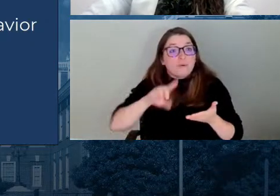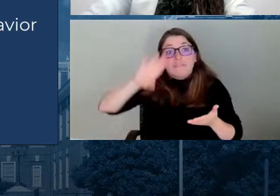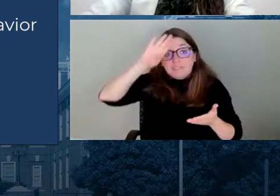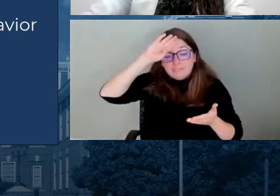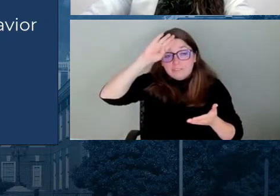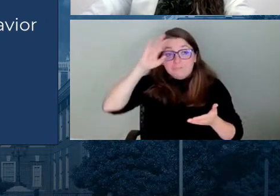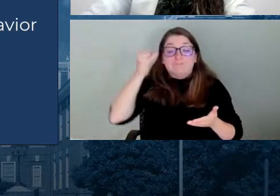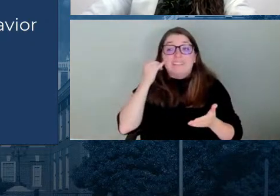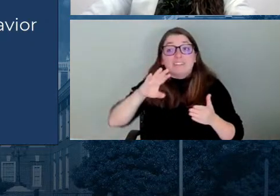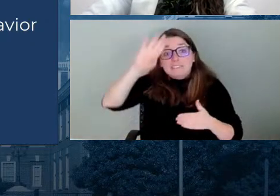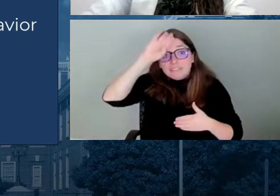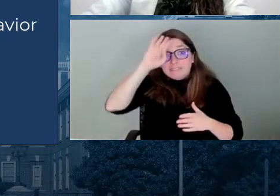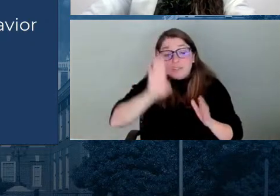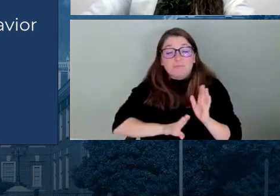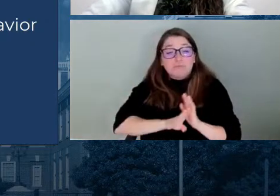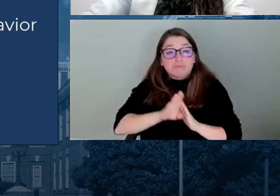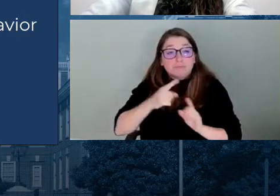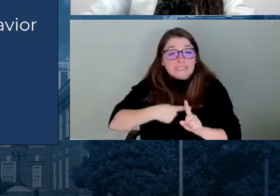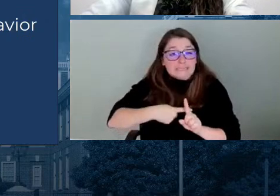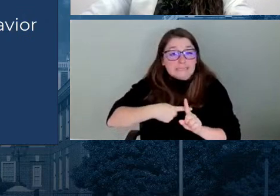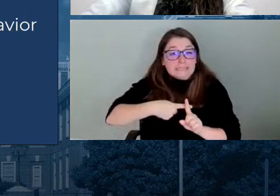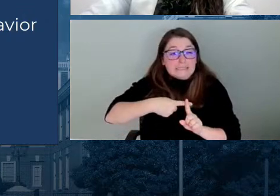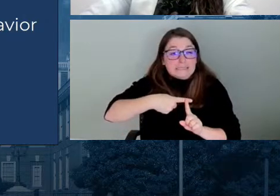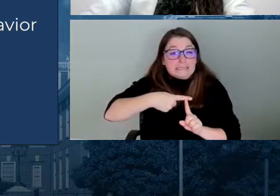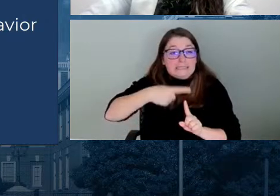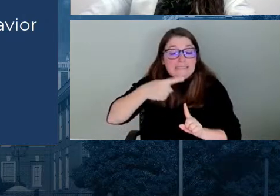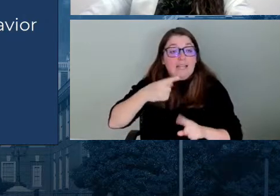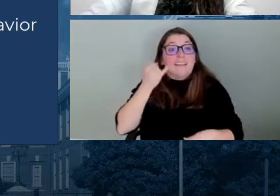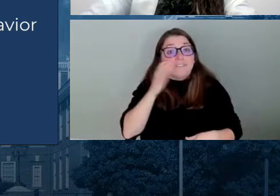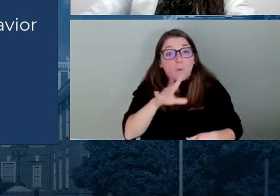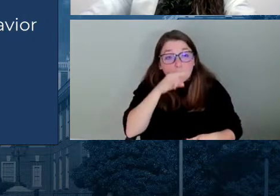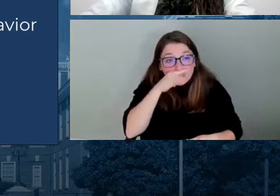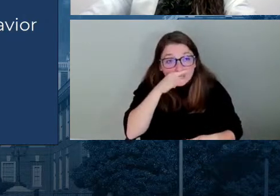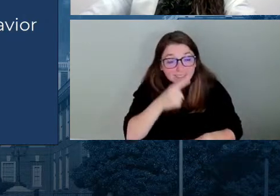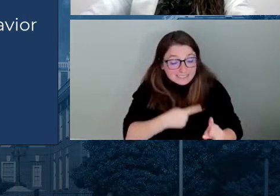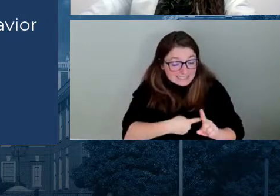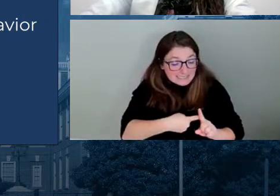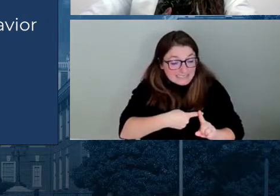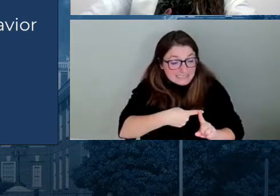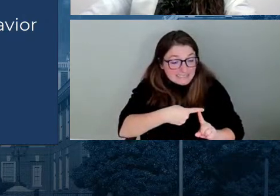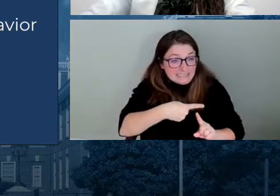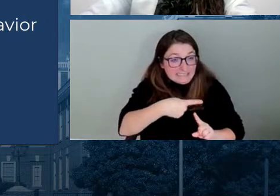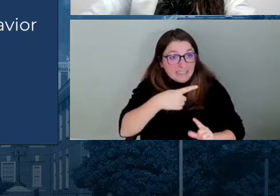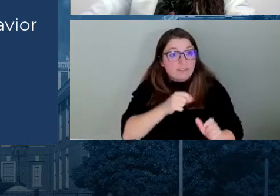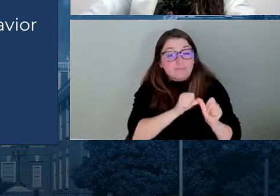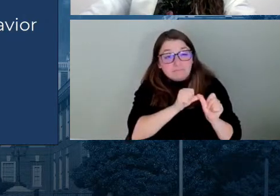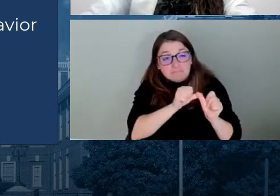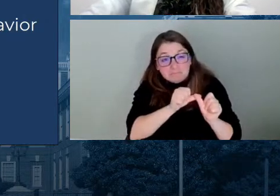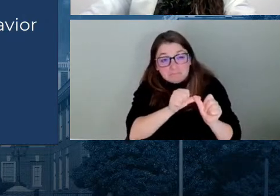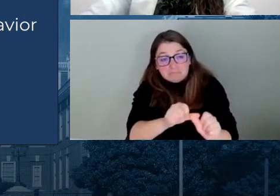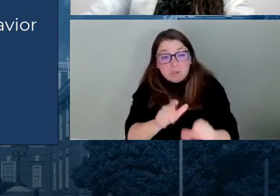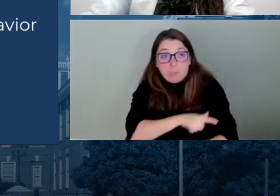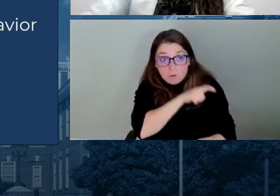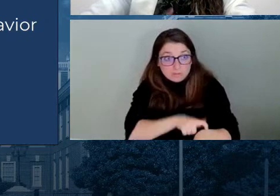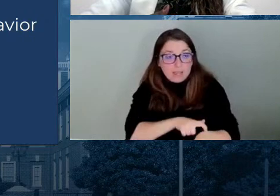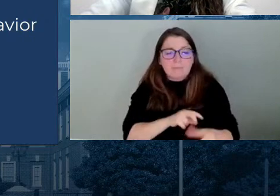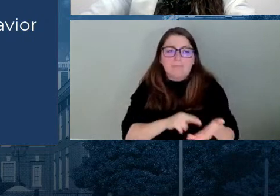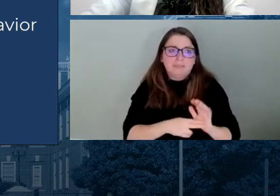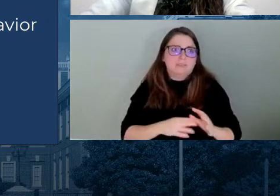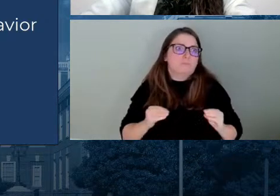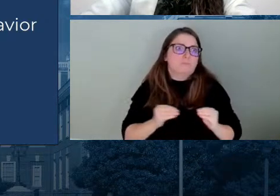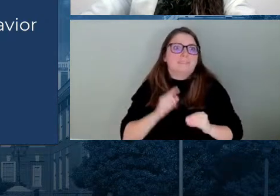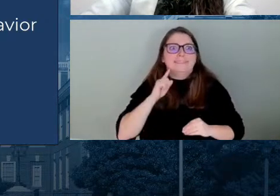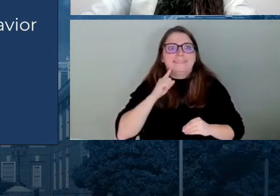fever and the more days your child has the fever is a greater severity of illness. And so this should really put you on alert to watch